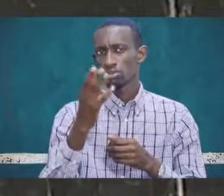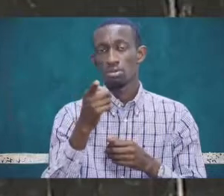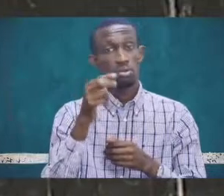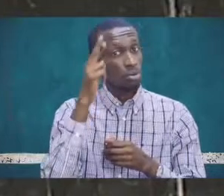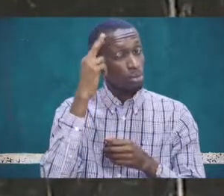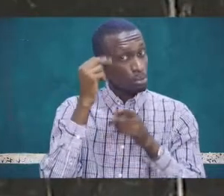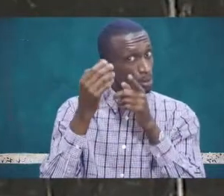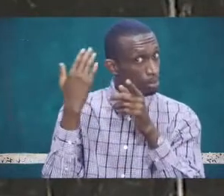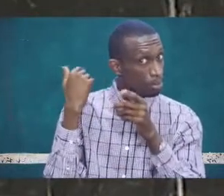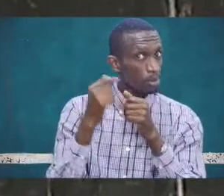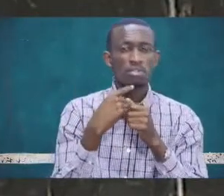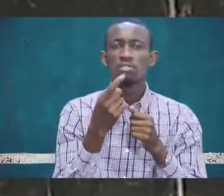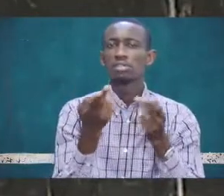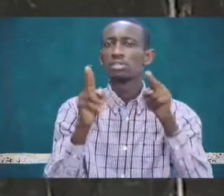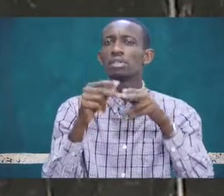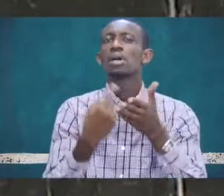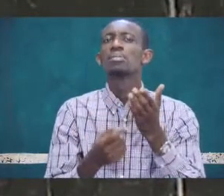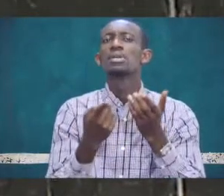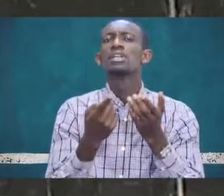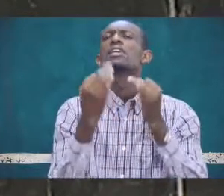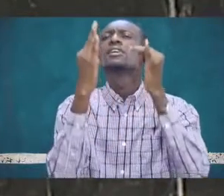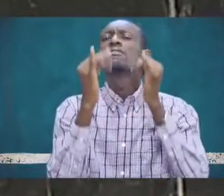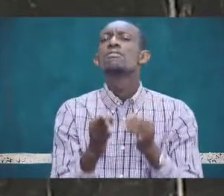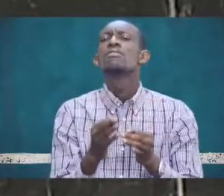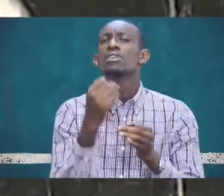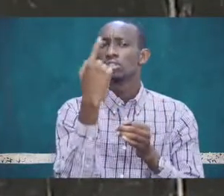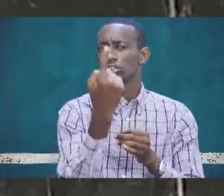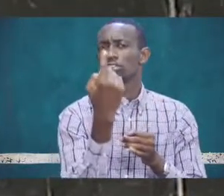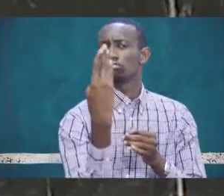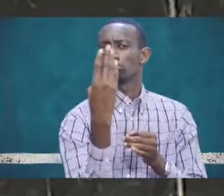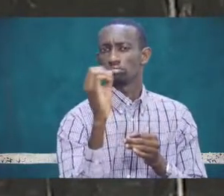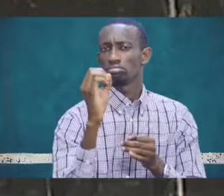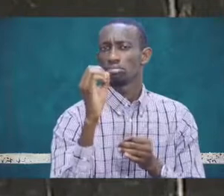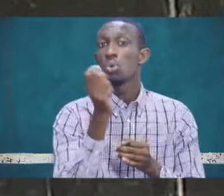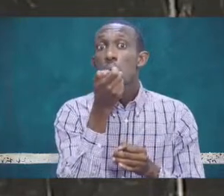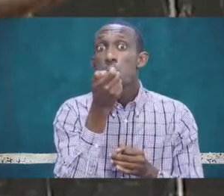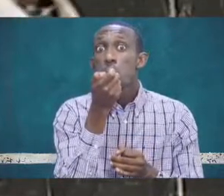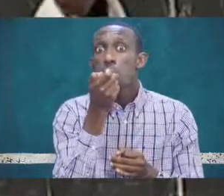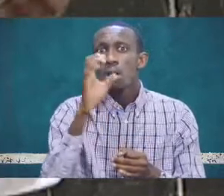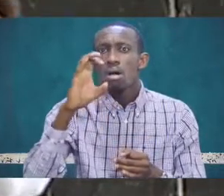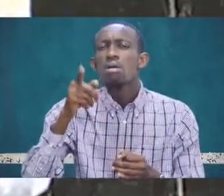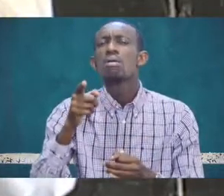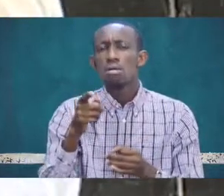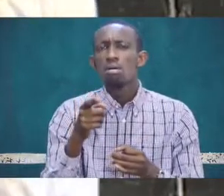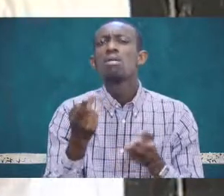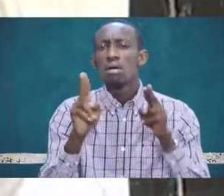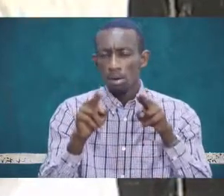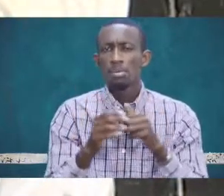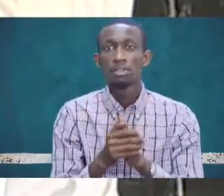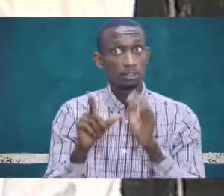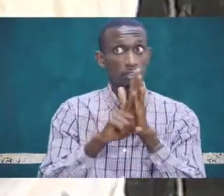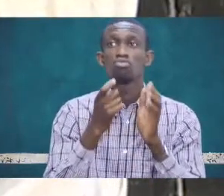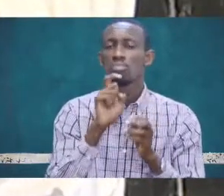we said the reaction takes place at 140 degrees Celsius. That is the condition for this reaction to